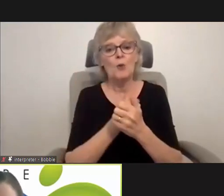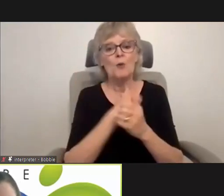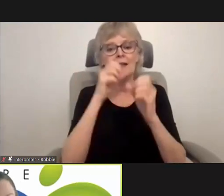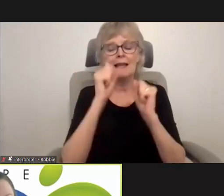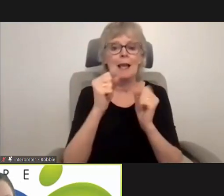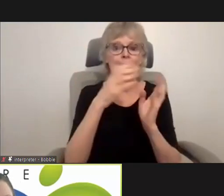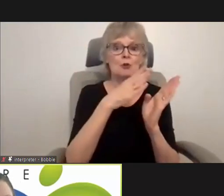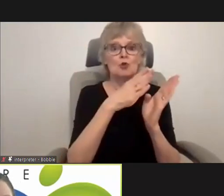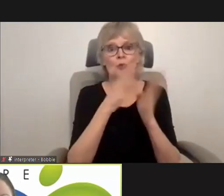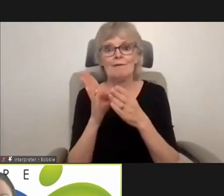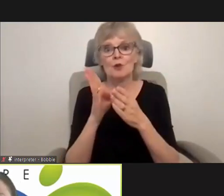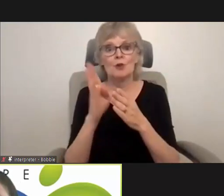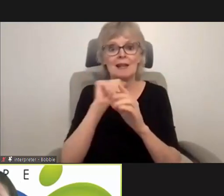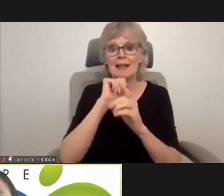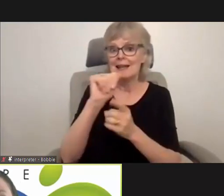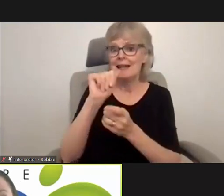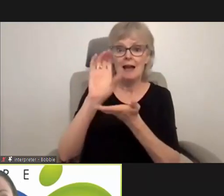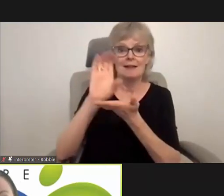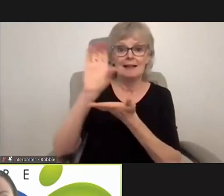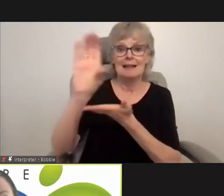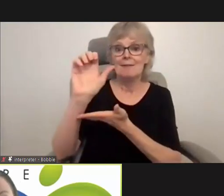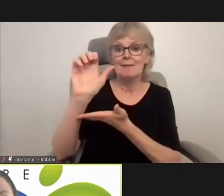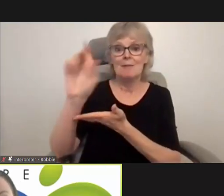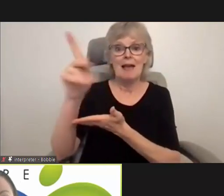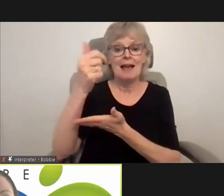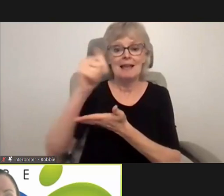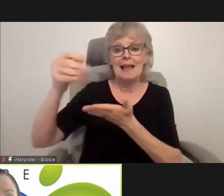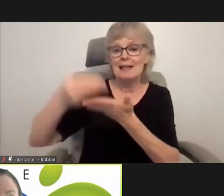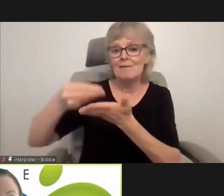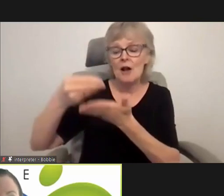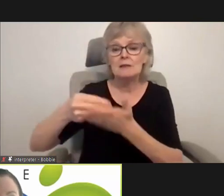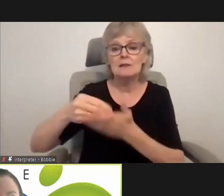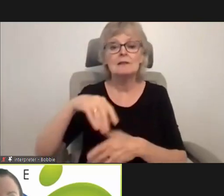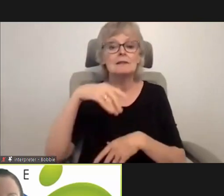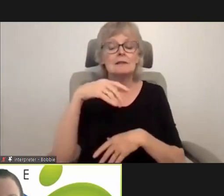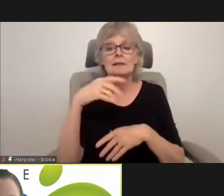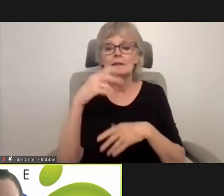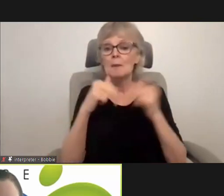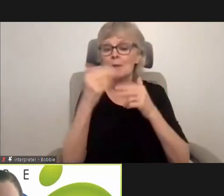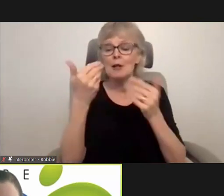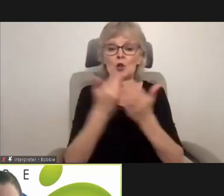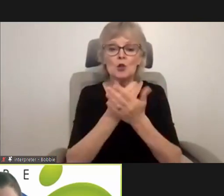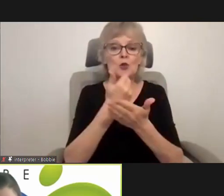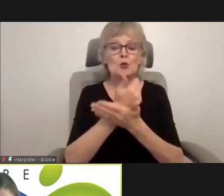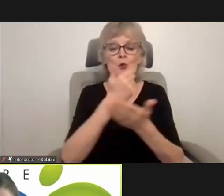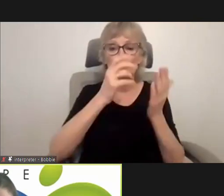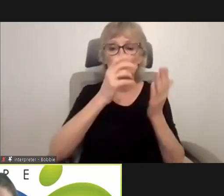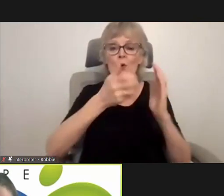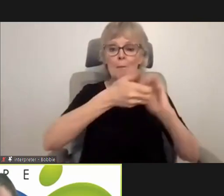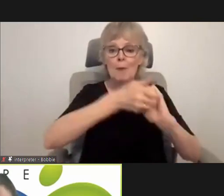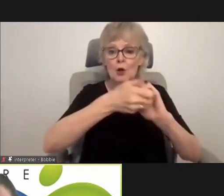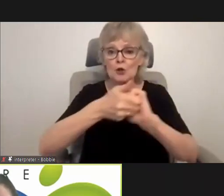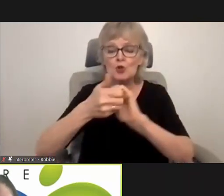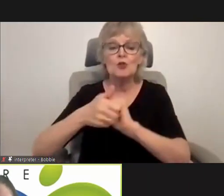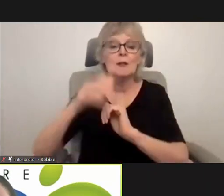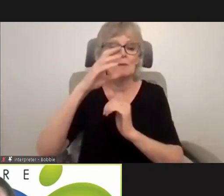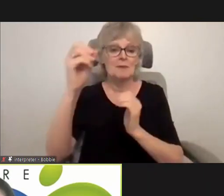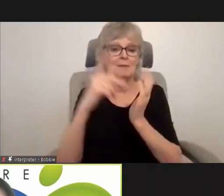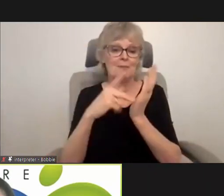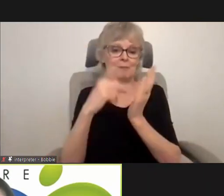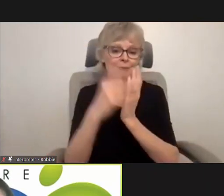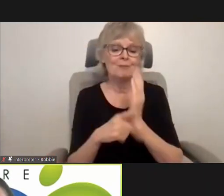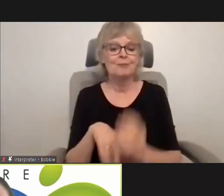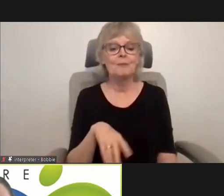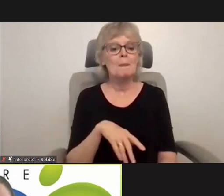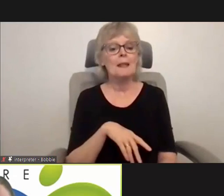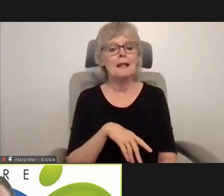not revert any funds and build new partnerships, build new initiatives. Now, one of the